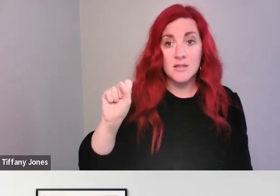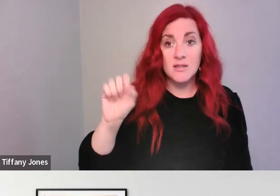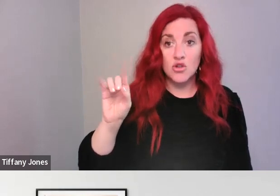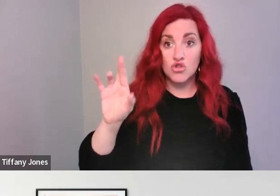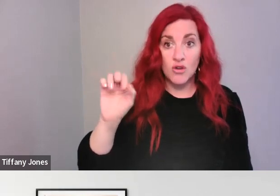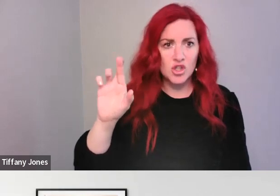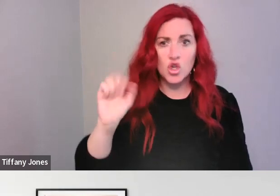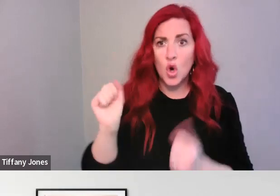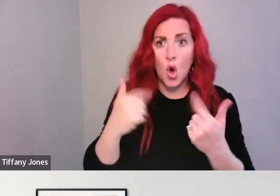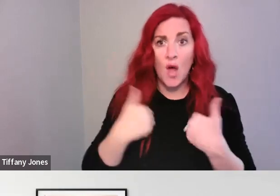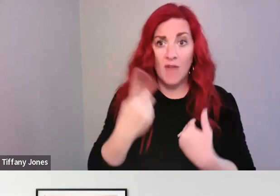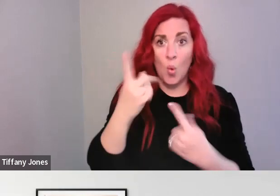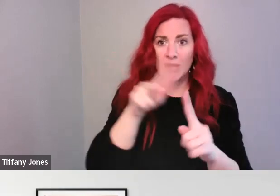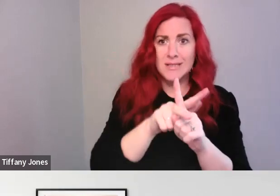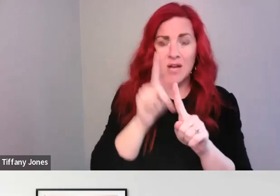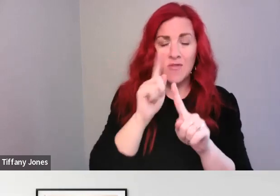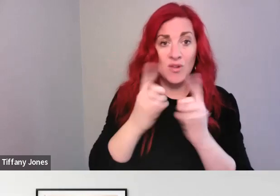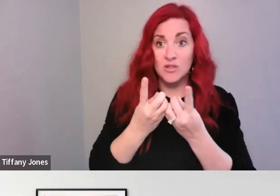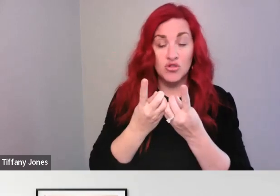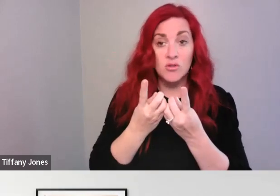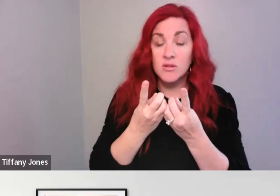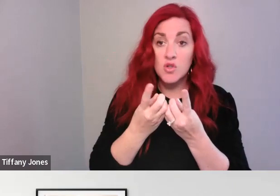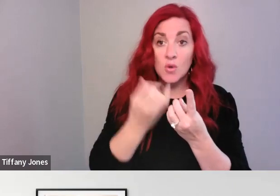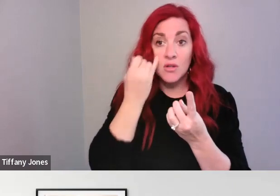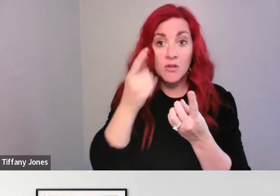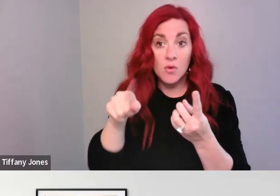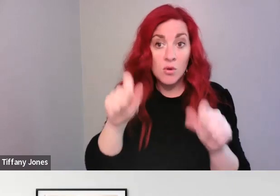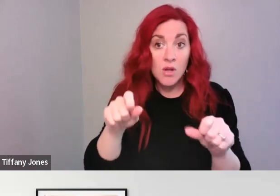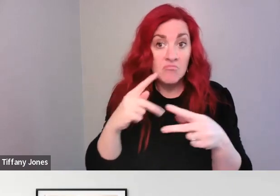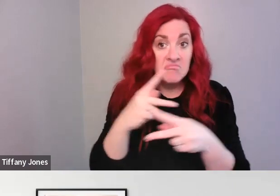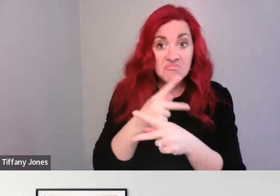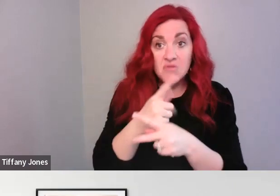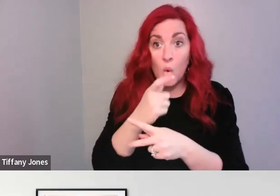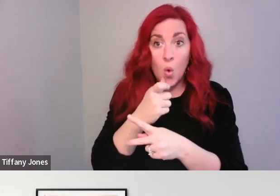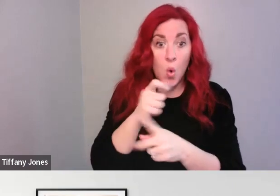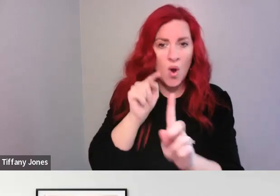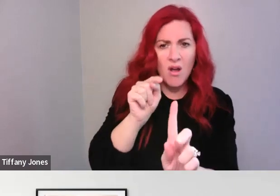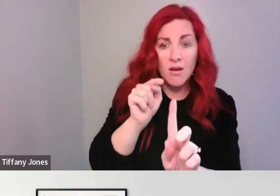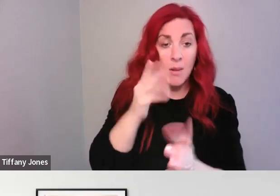that person is, they might be the better person to go to if you're coming up